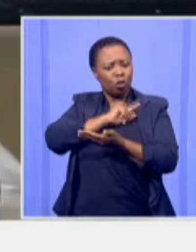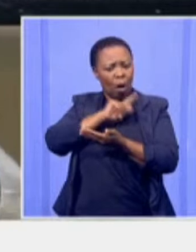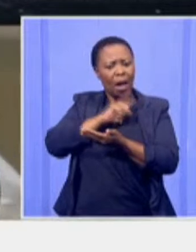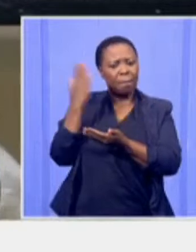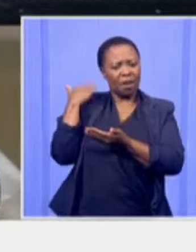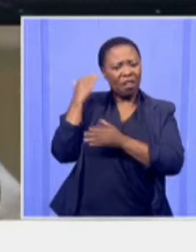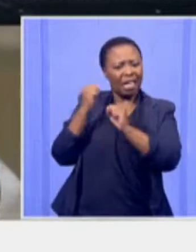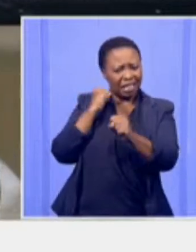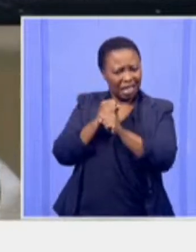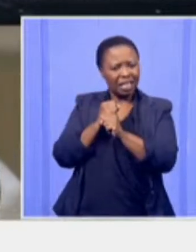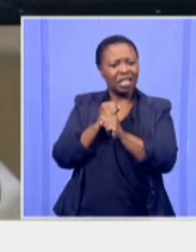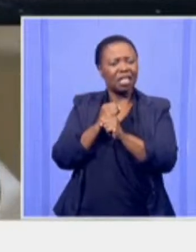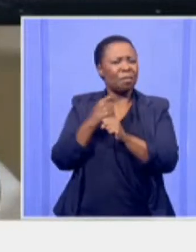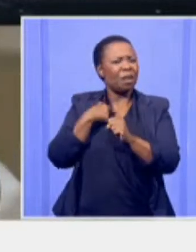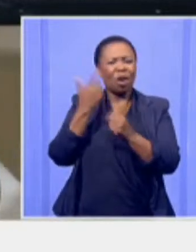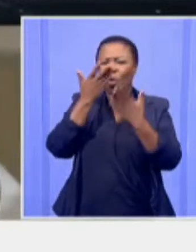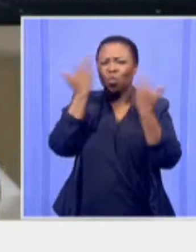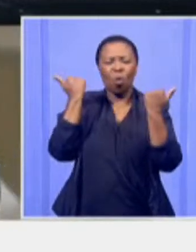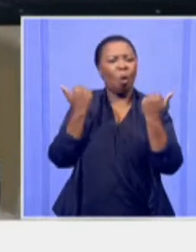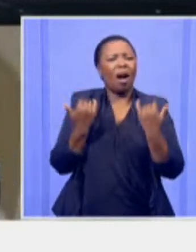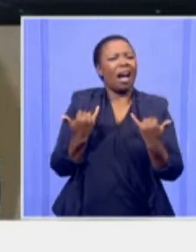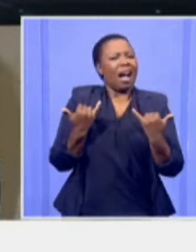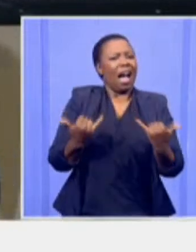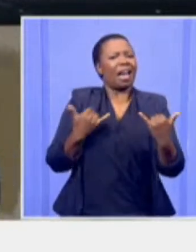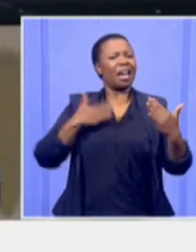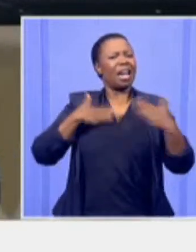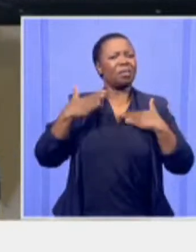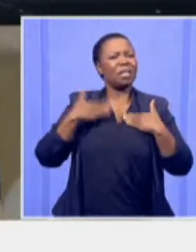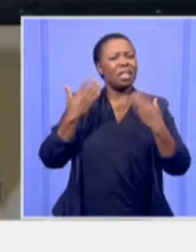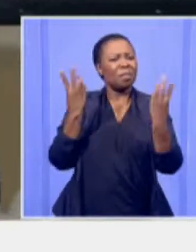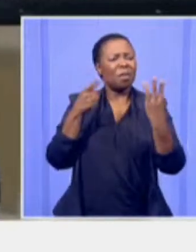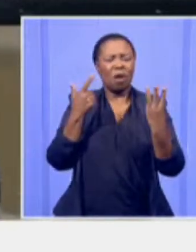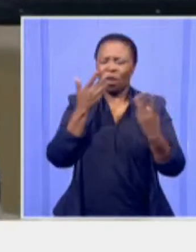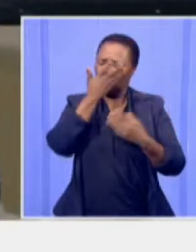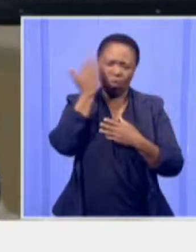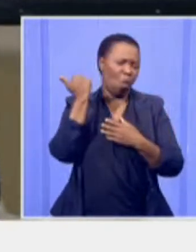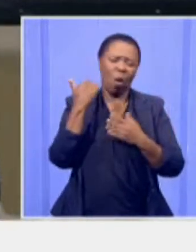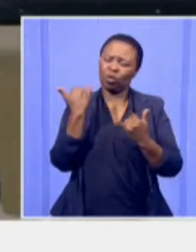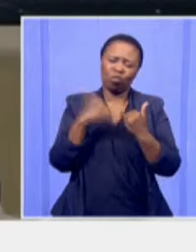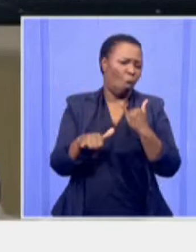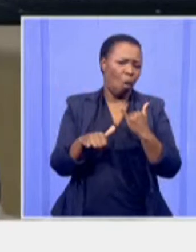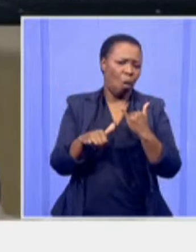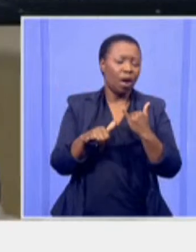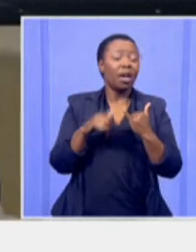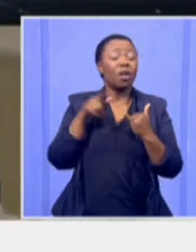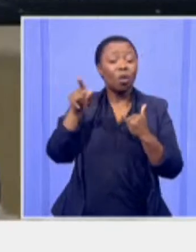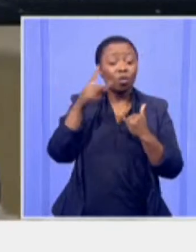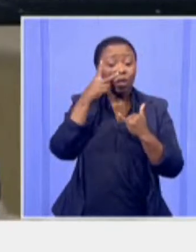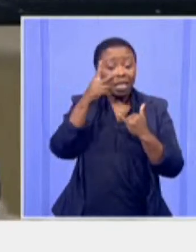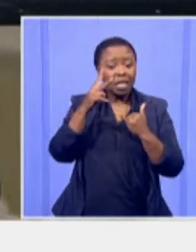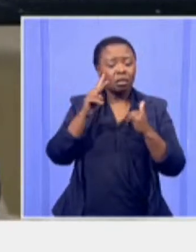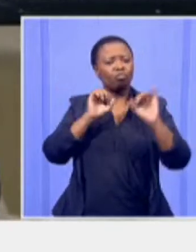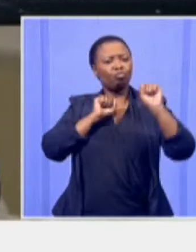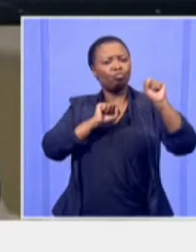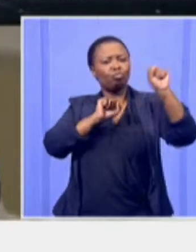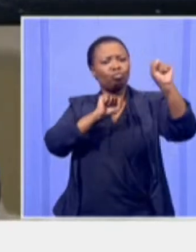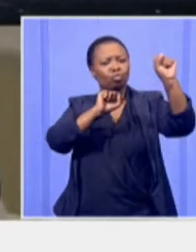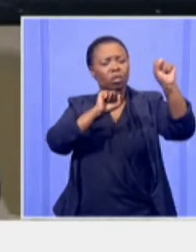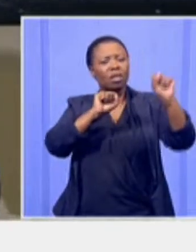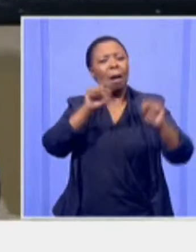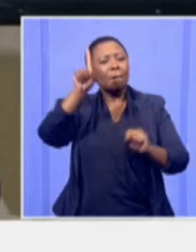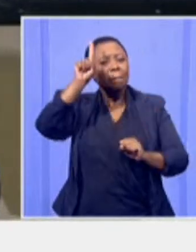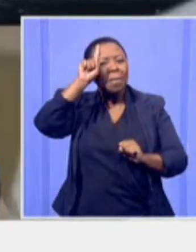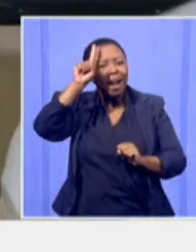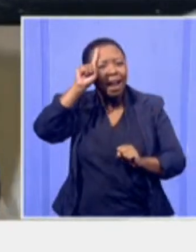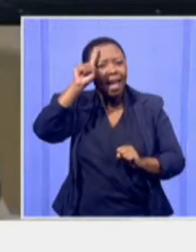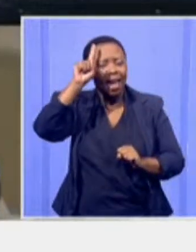wrong with this current administration. And the issue which we are having, if you can see in our protest, you see black students who are